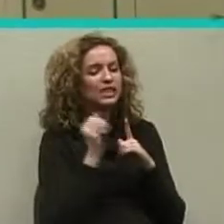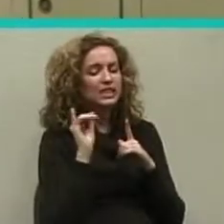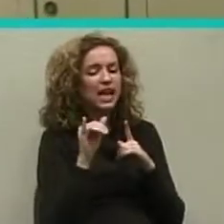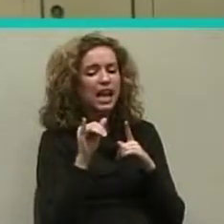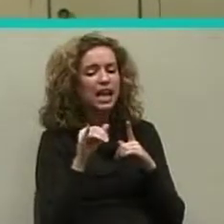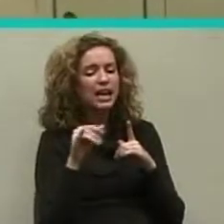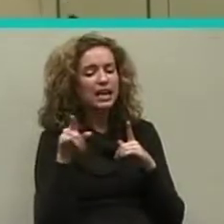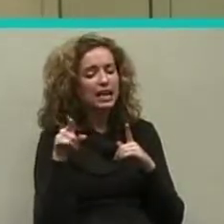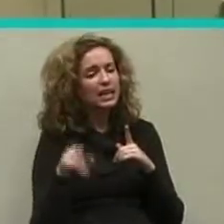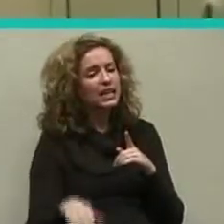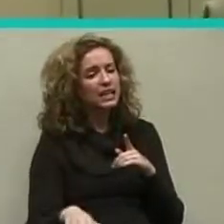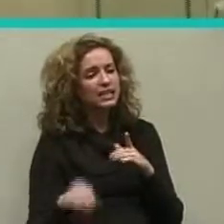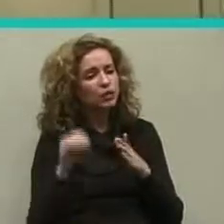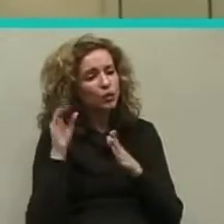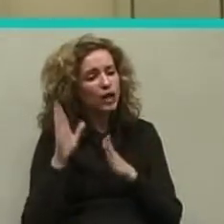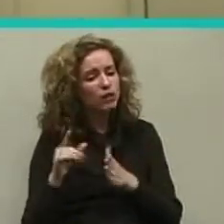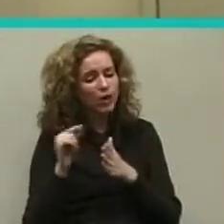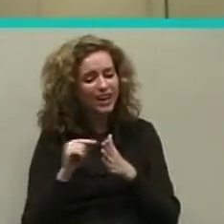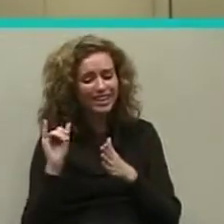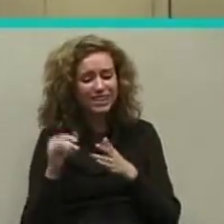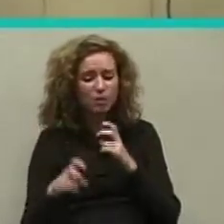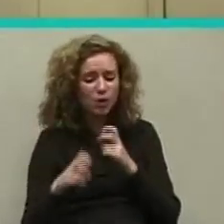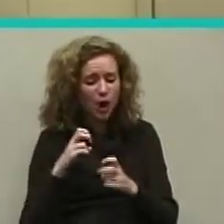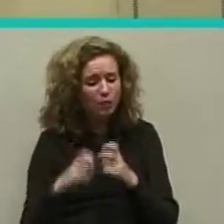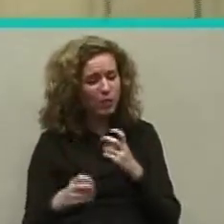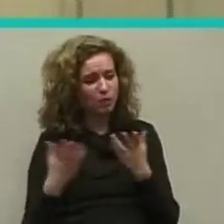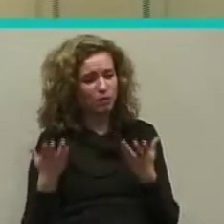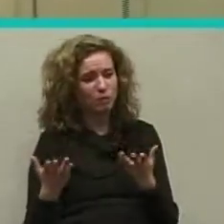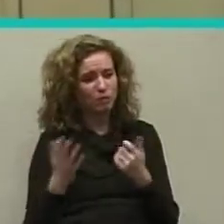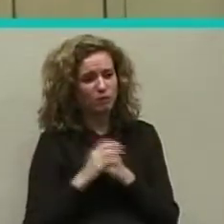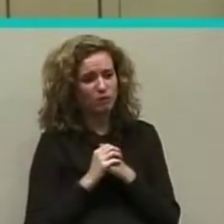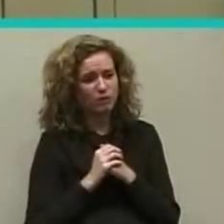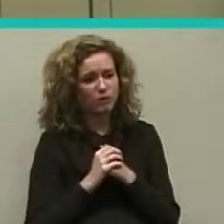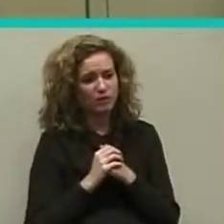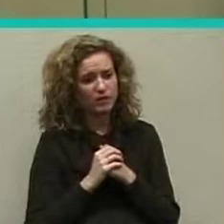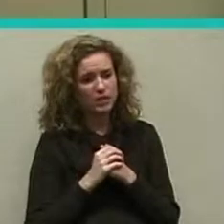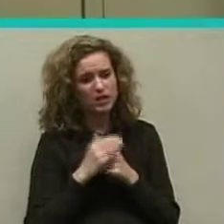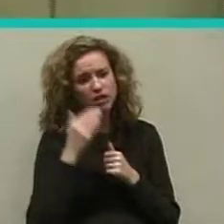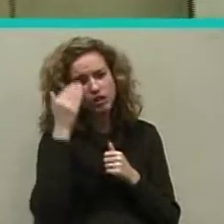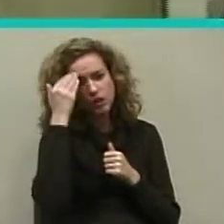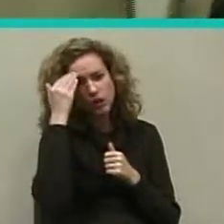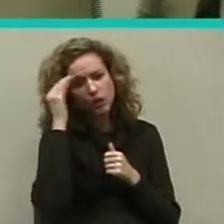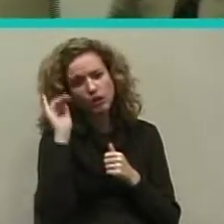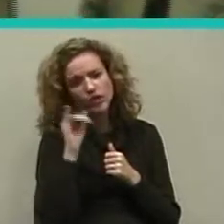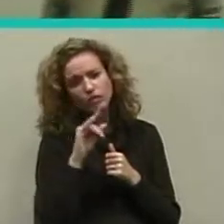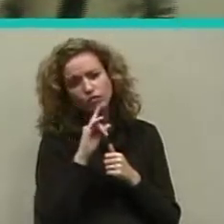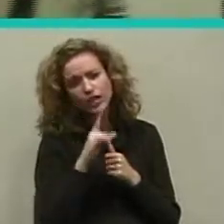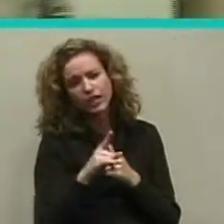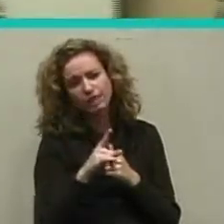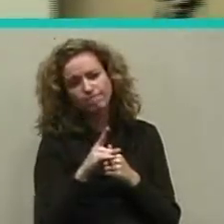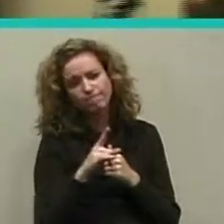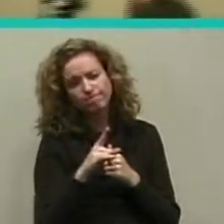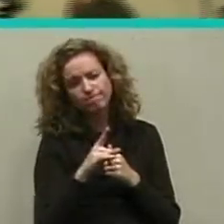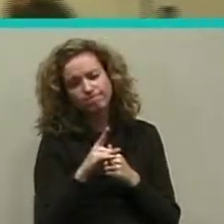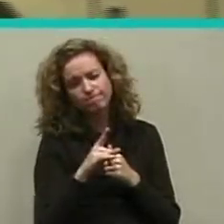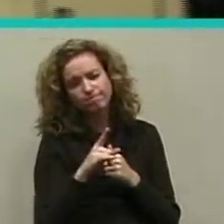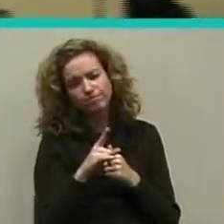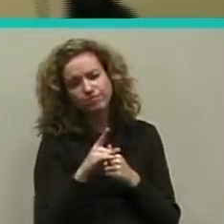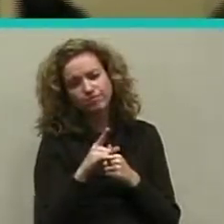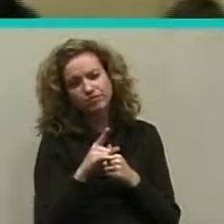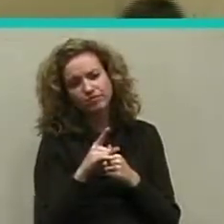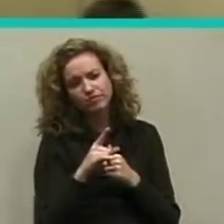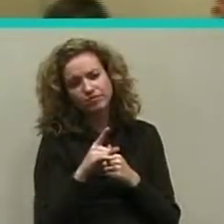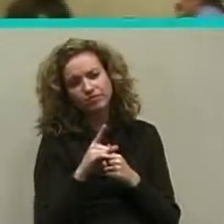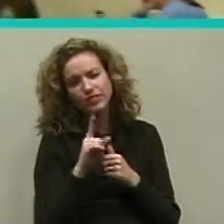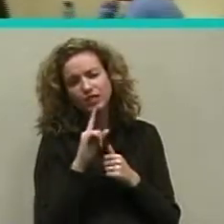is a problem. You know, that's kind of ironic that when you say that, and I'm thinking